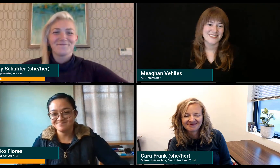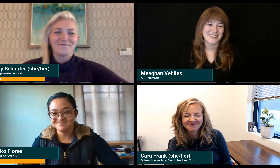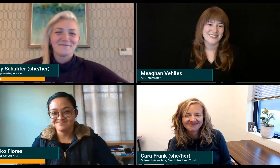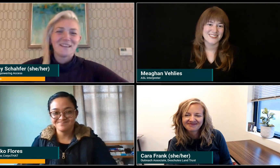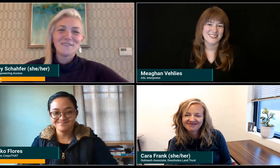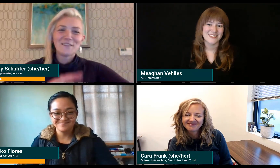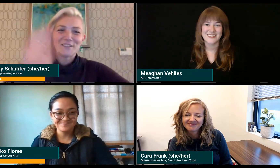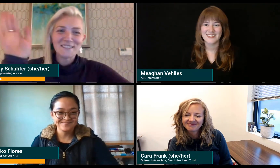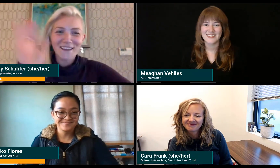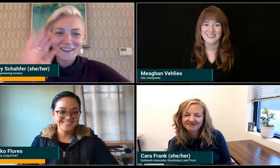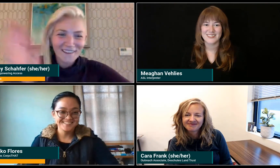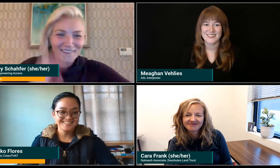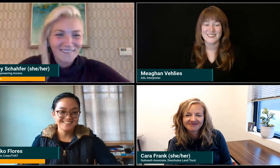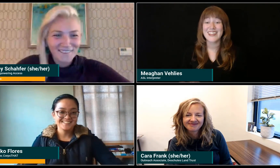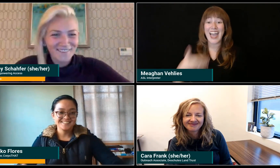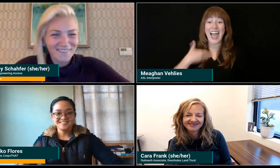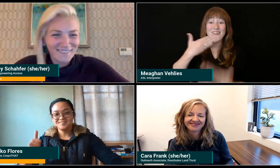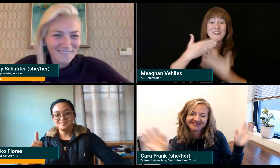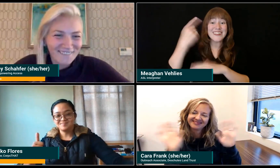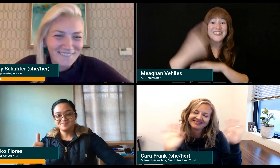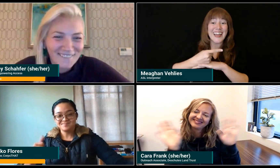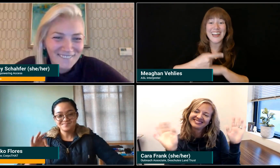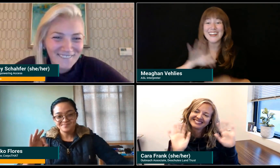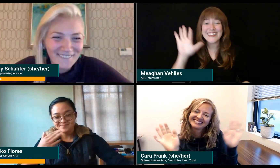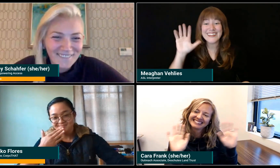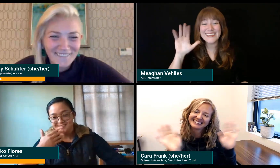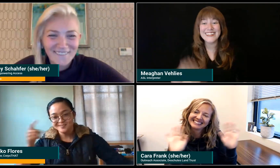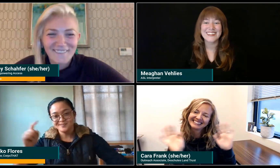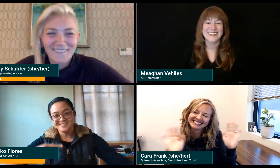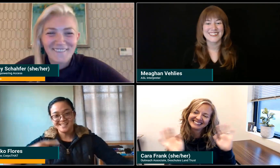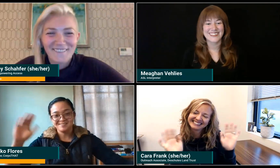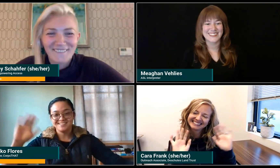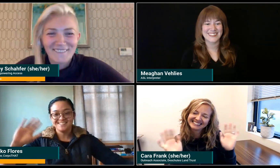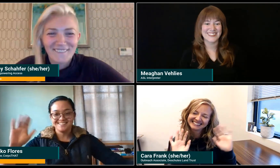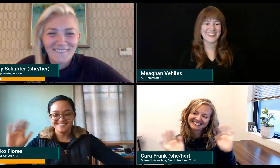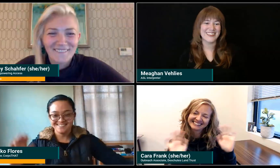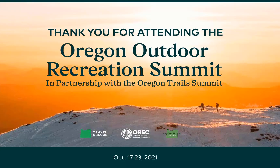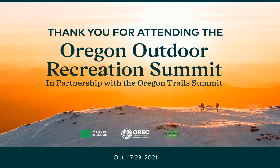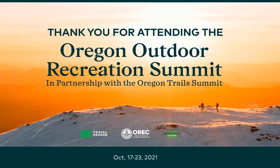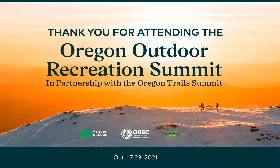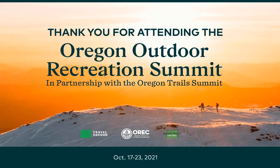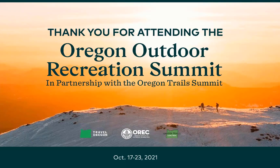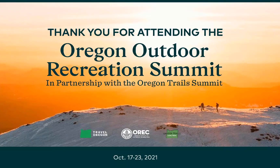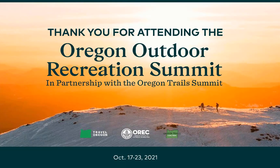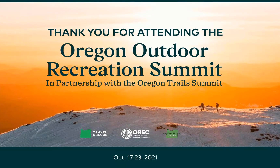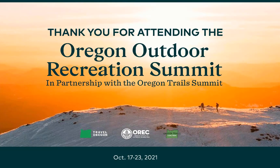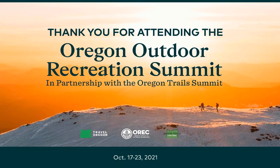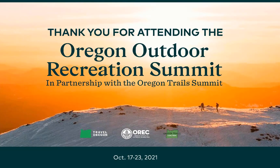Have a good day. Thank you.